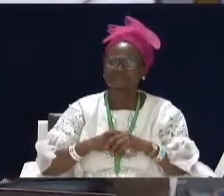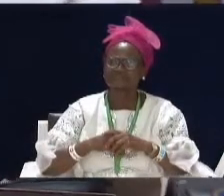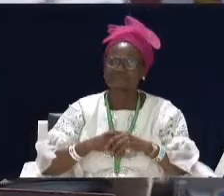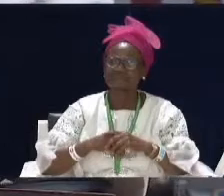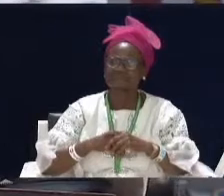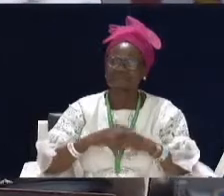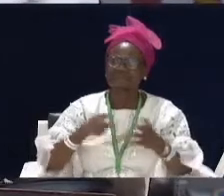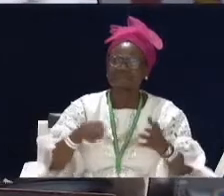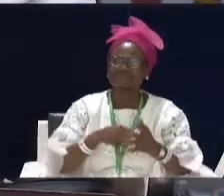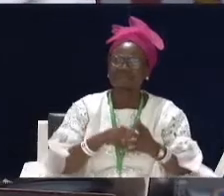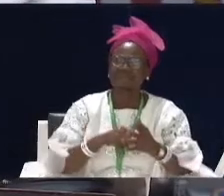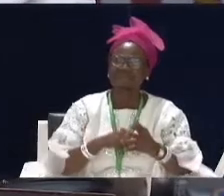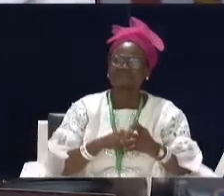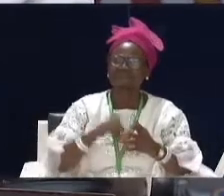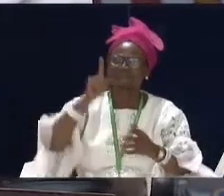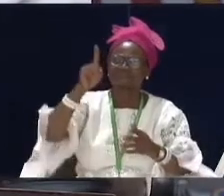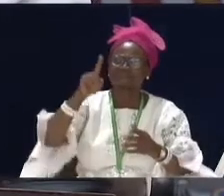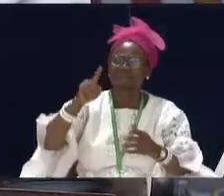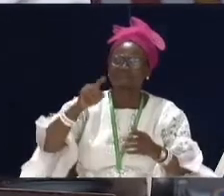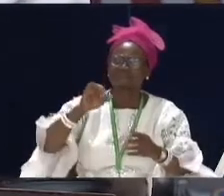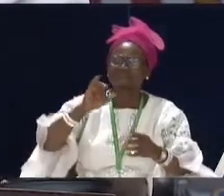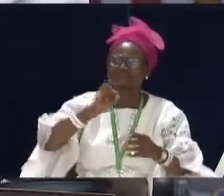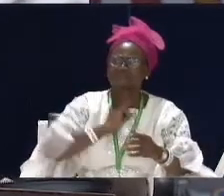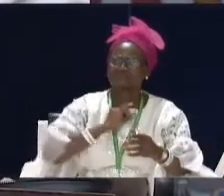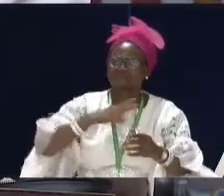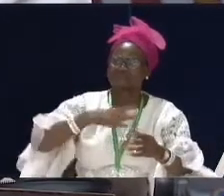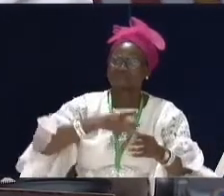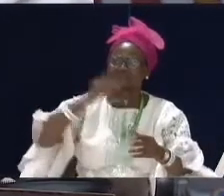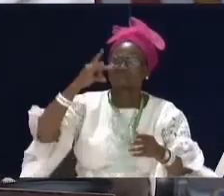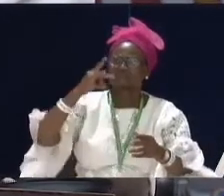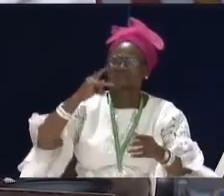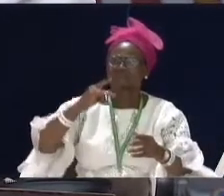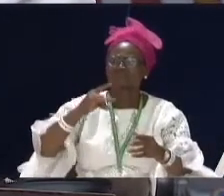This one I like a lot.